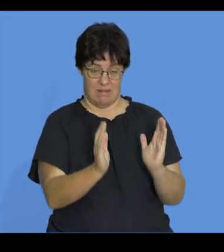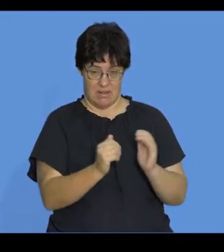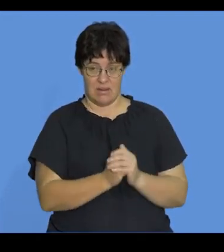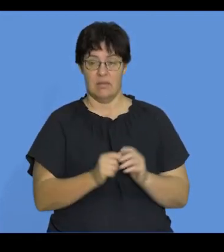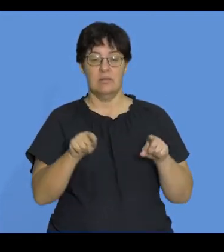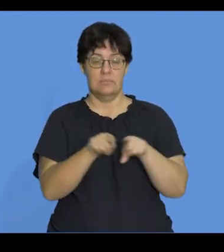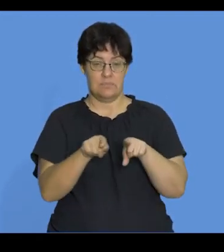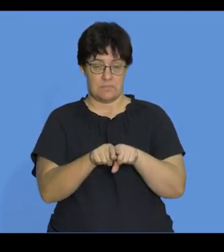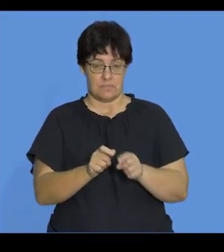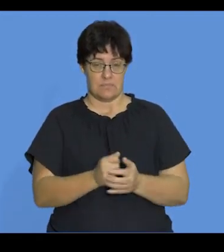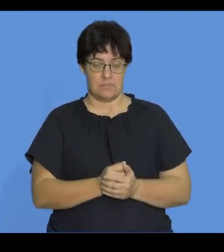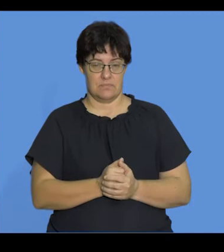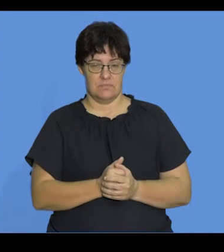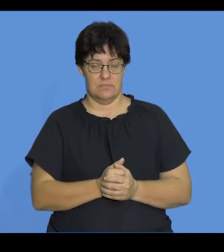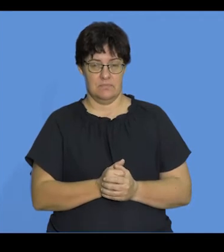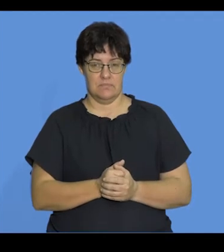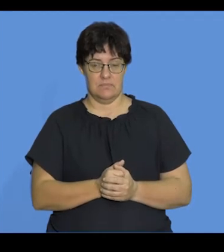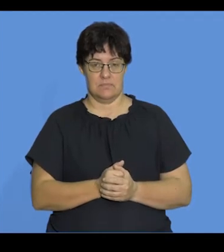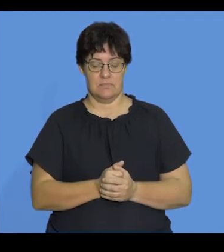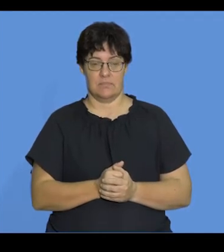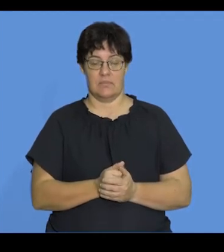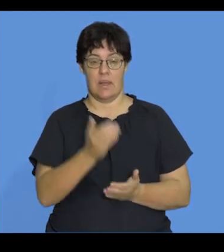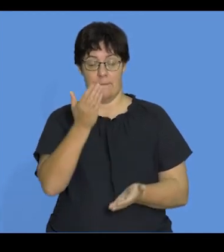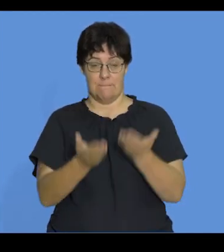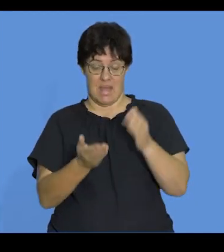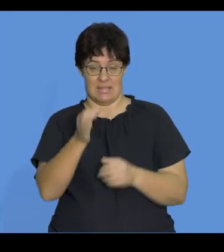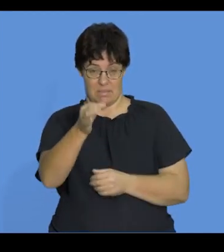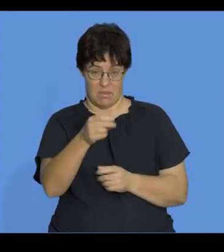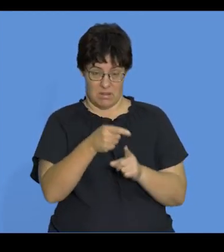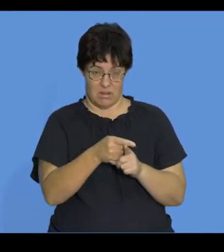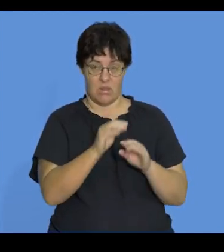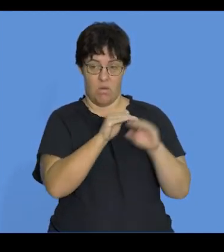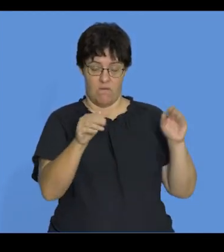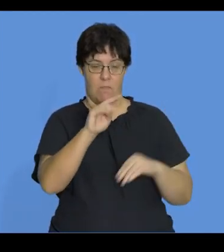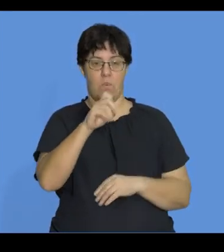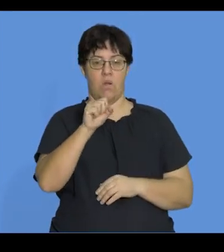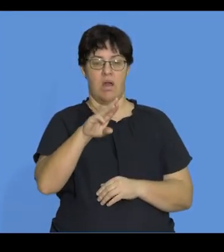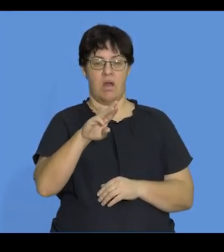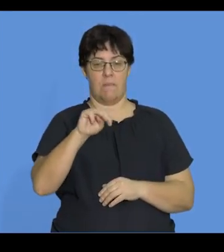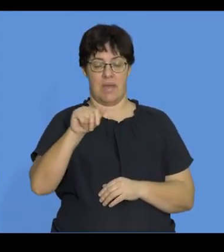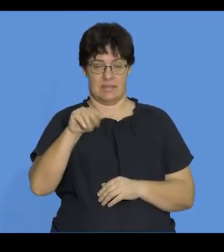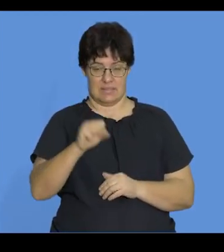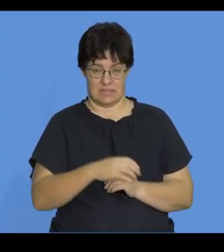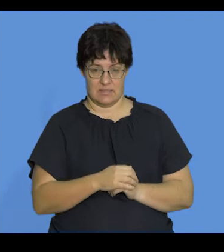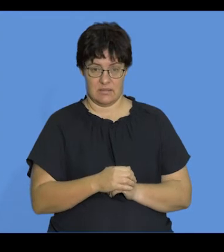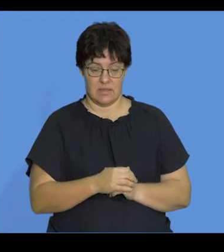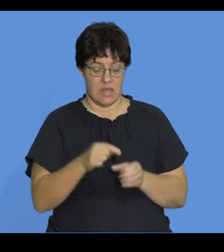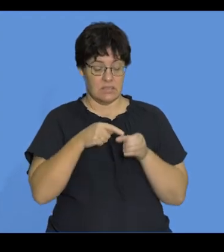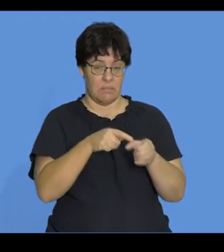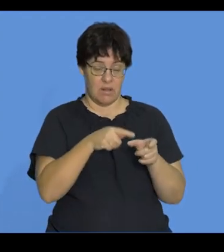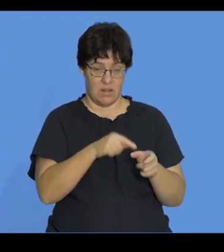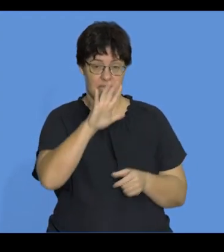actually equal to mass of sample over molar mass, all right? The sample is